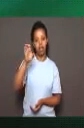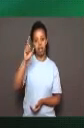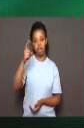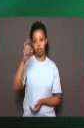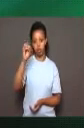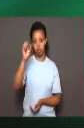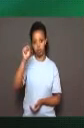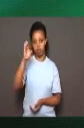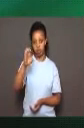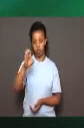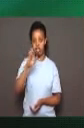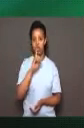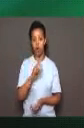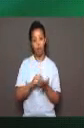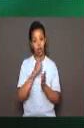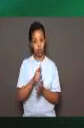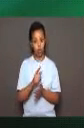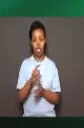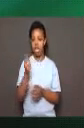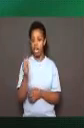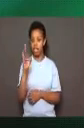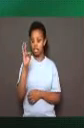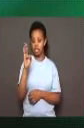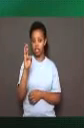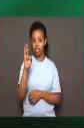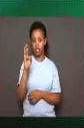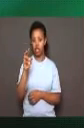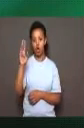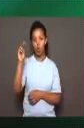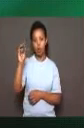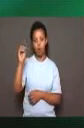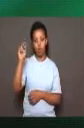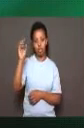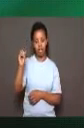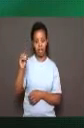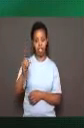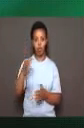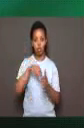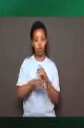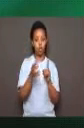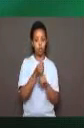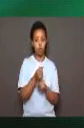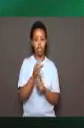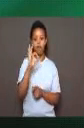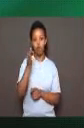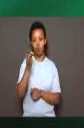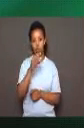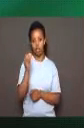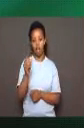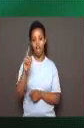Other 6-carbon monosaccharides include fructose and